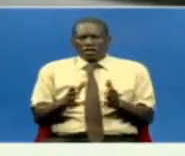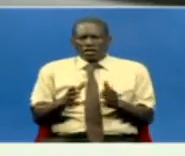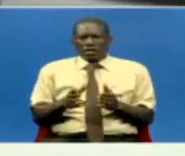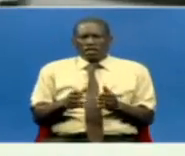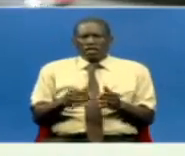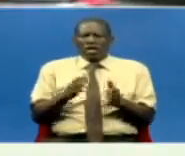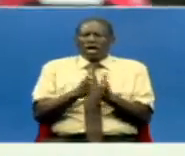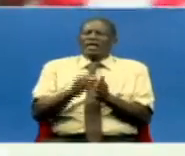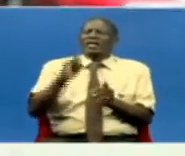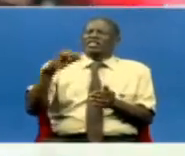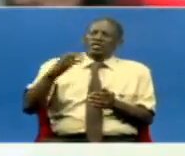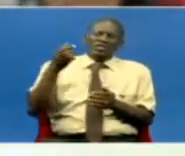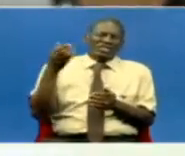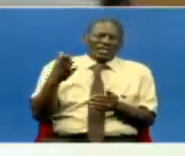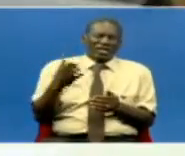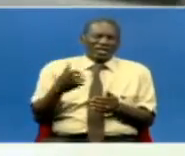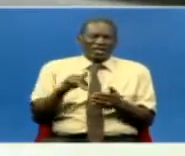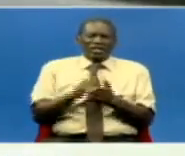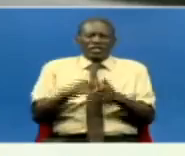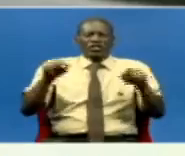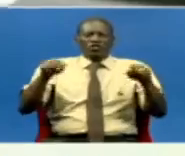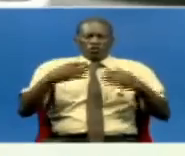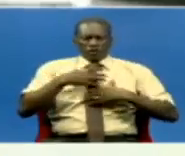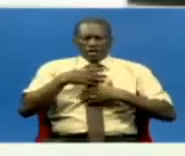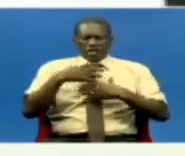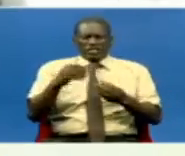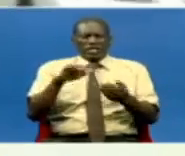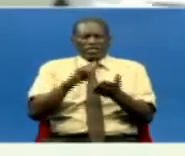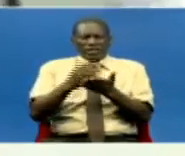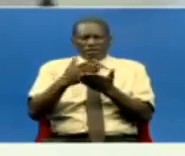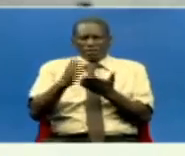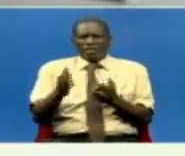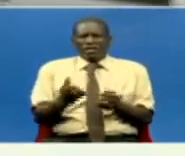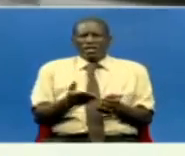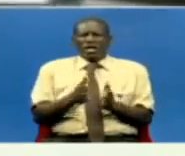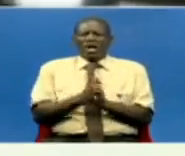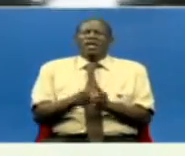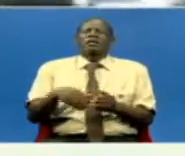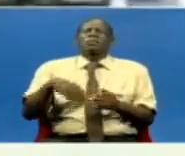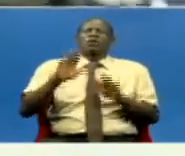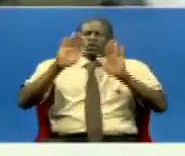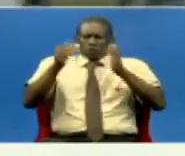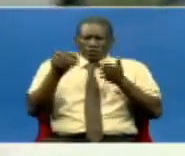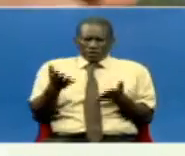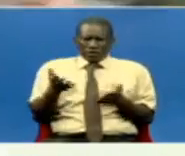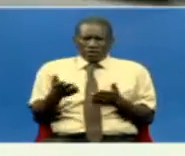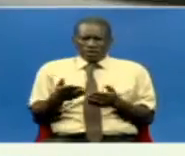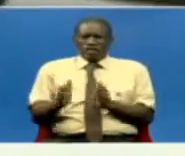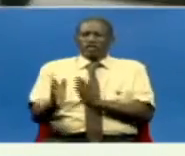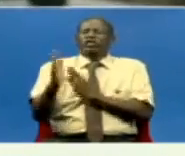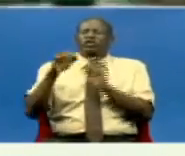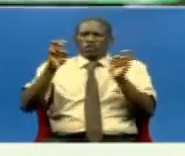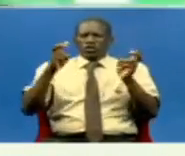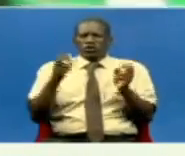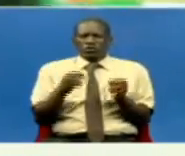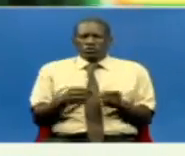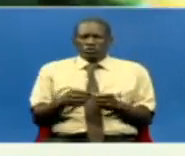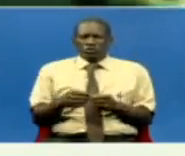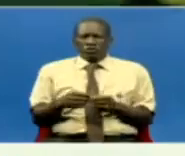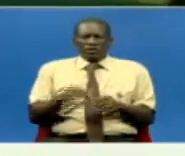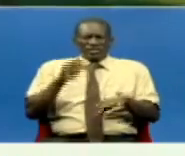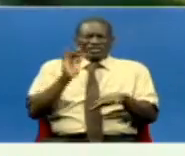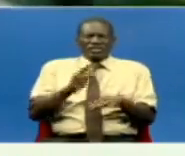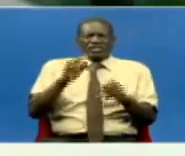that is already a conflict of interest in that particular department. And in most importantly, security issue, very